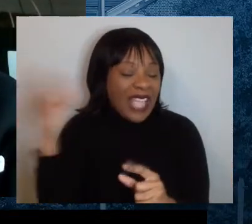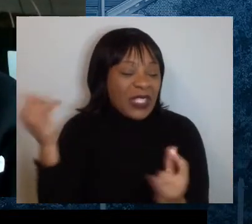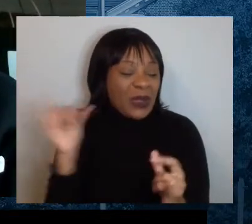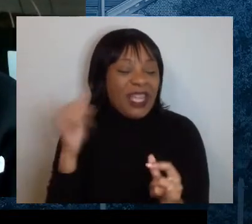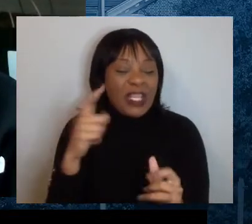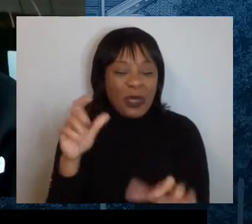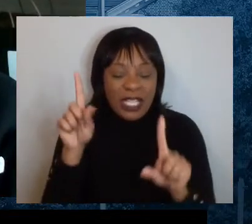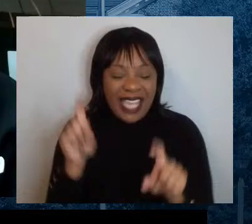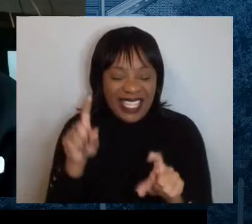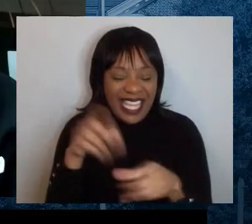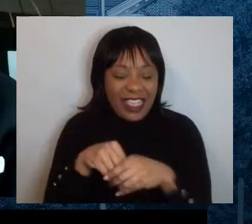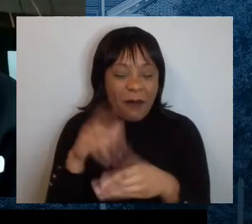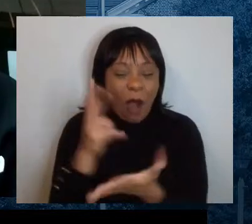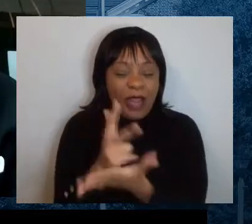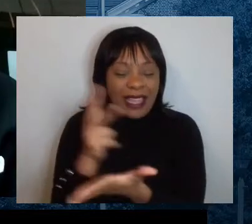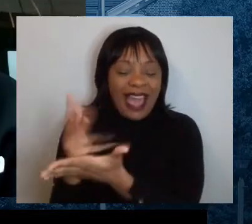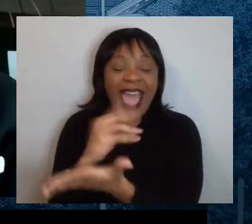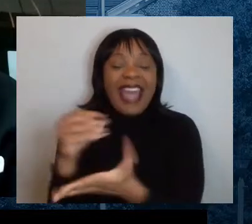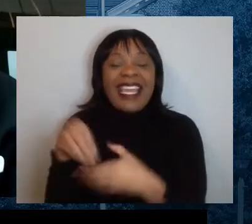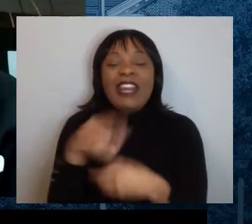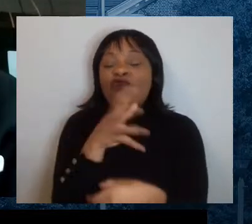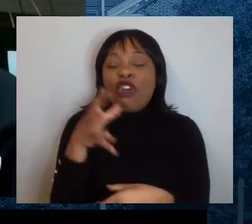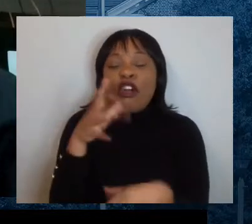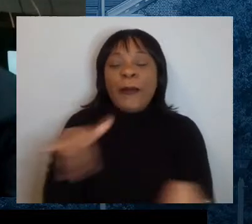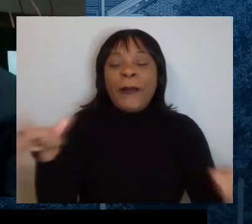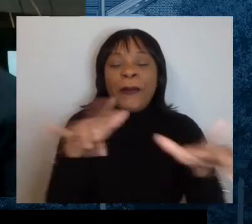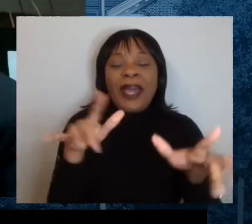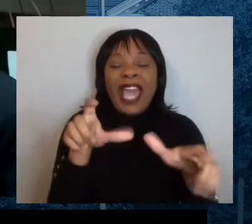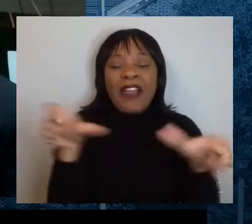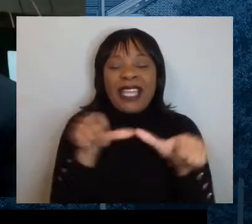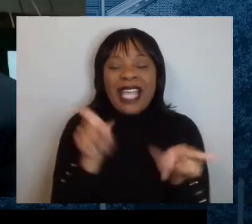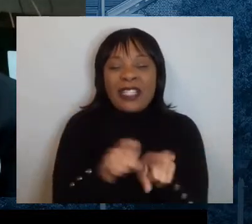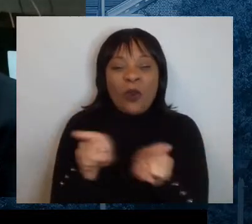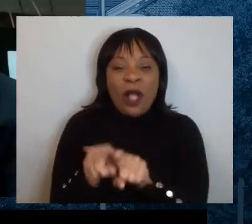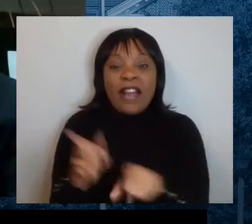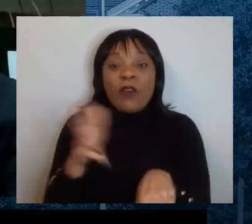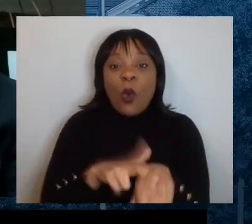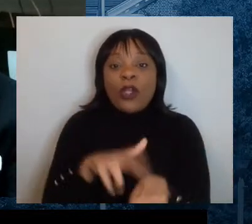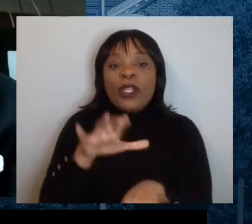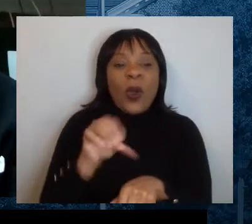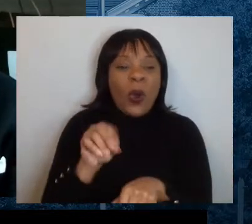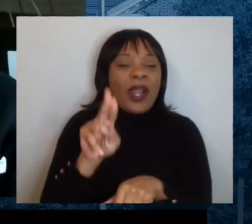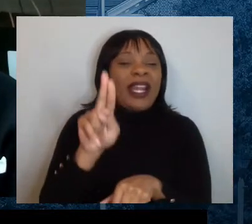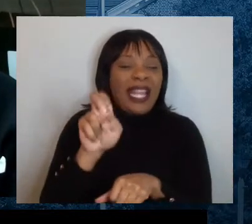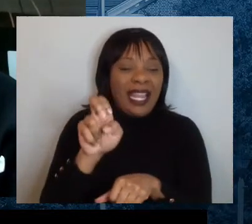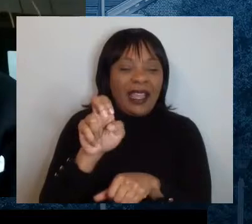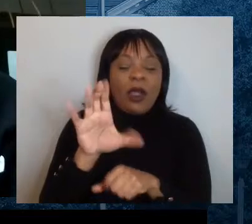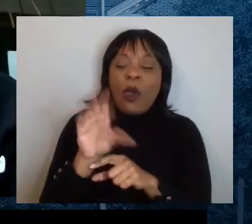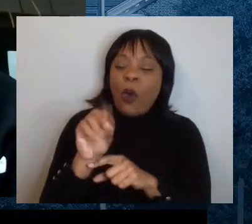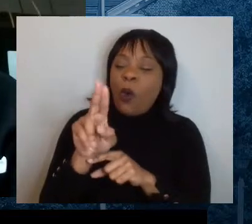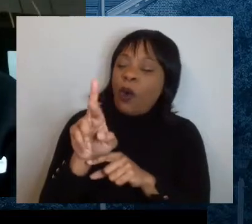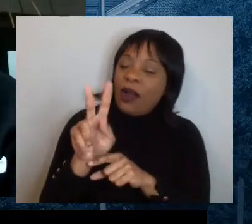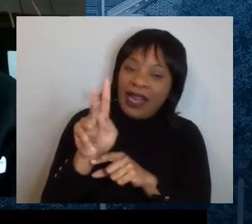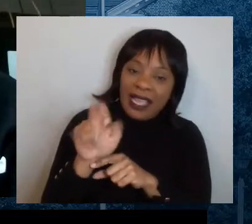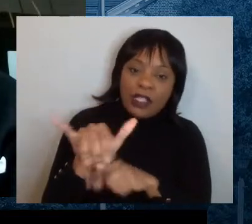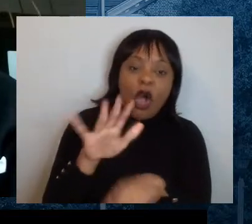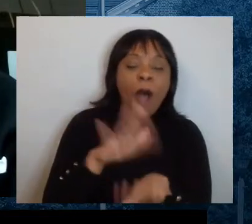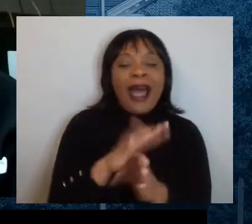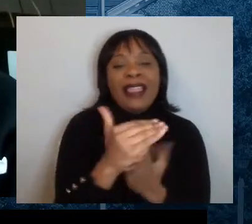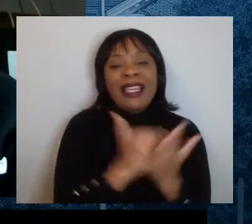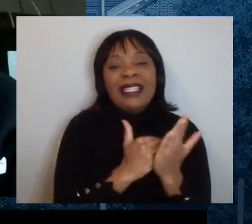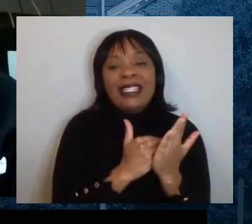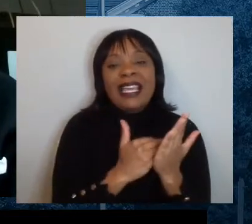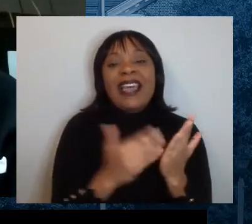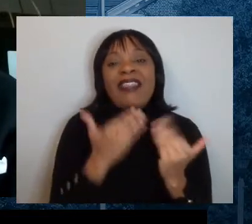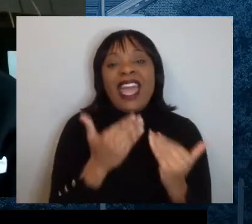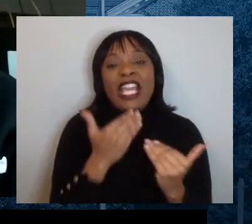rural area as well. And of course, Courtney is on my list. Also, thank you to library champion Dr. Courtney Stewart. Now,